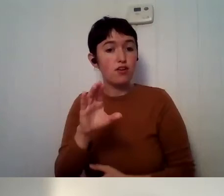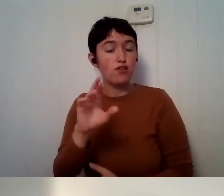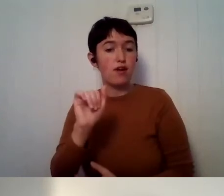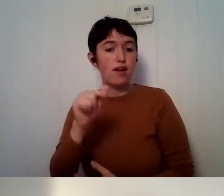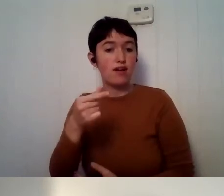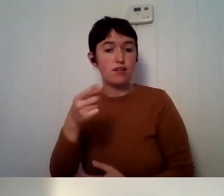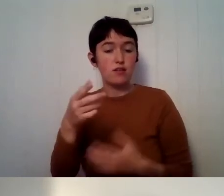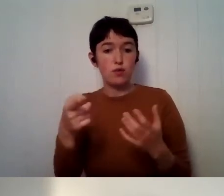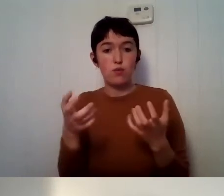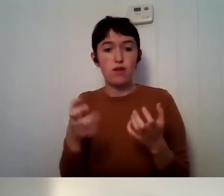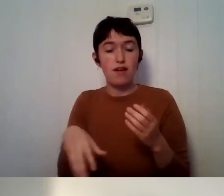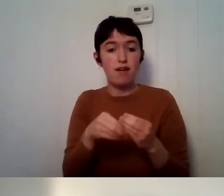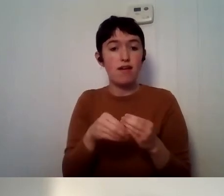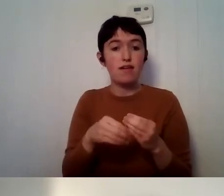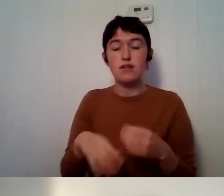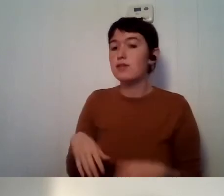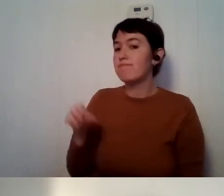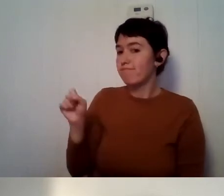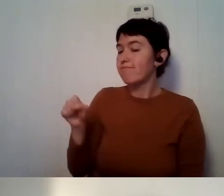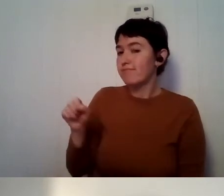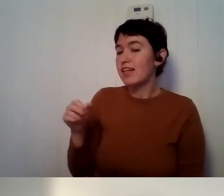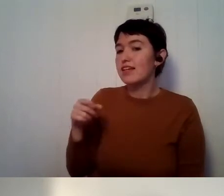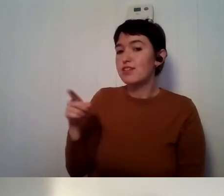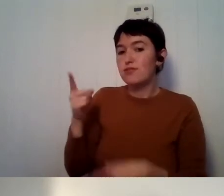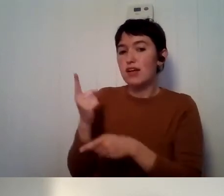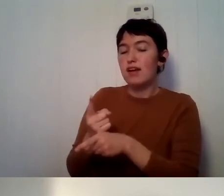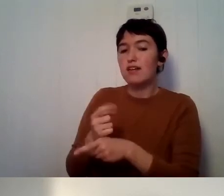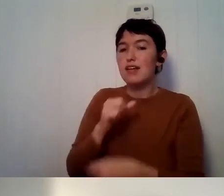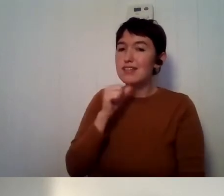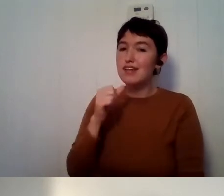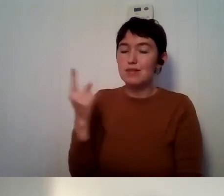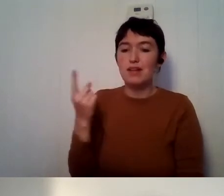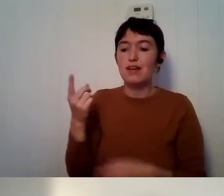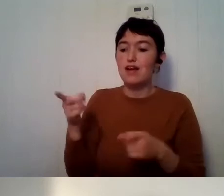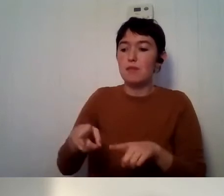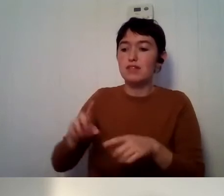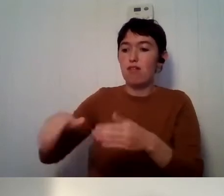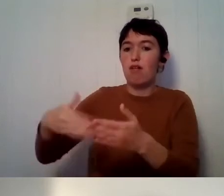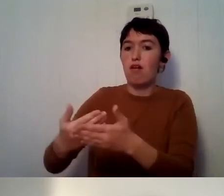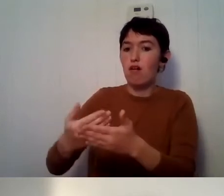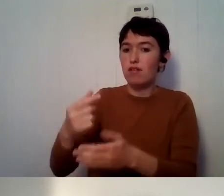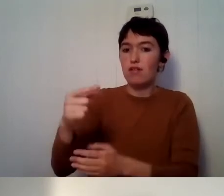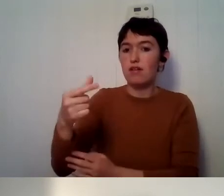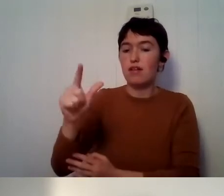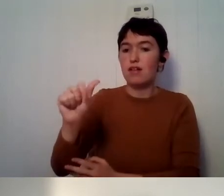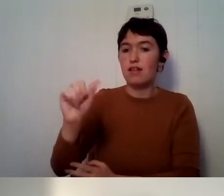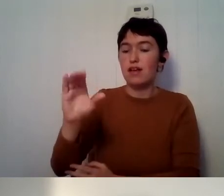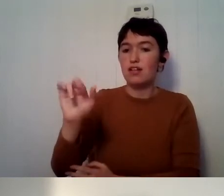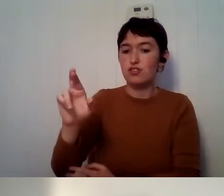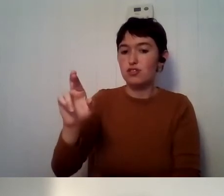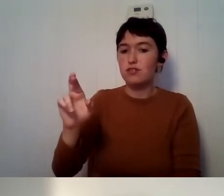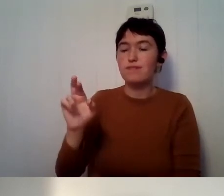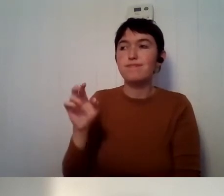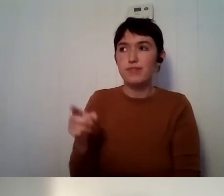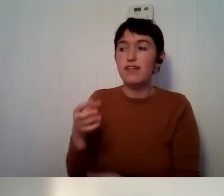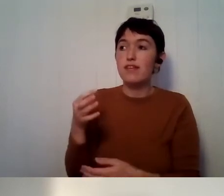that. Yes, you're right. It's not something that happens to all glaciers. And in fact, that was the only incident that we've seen